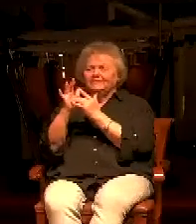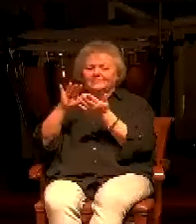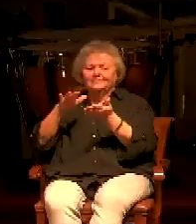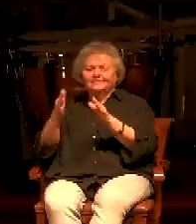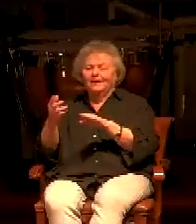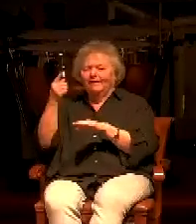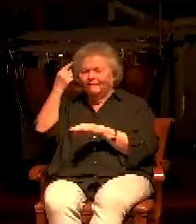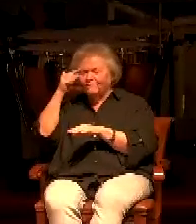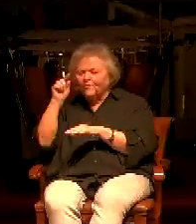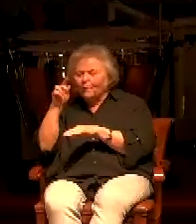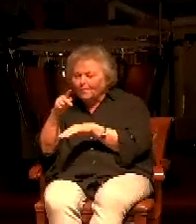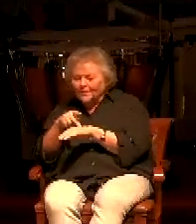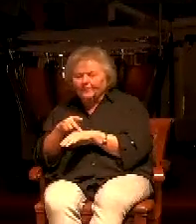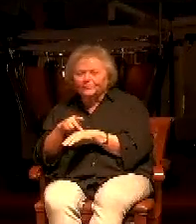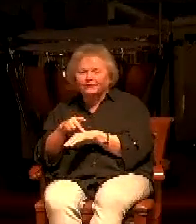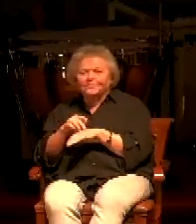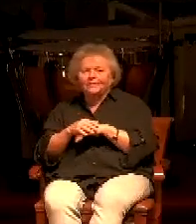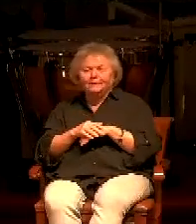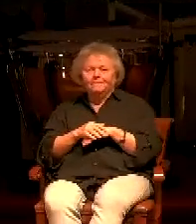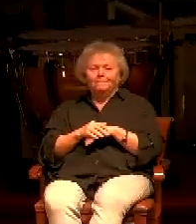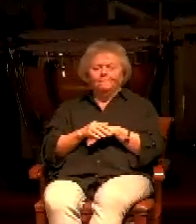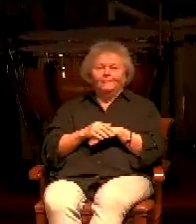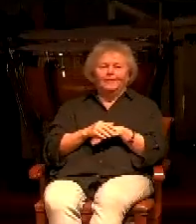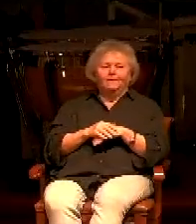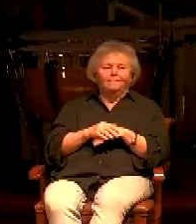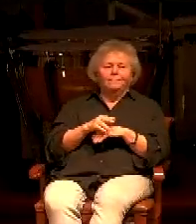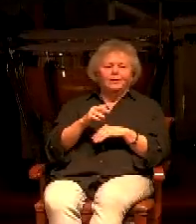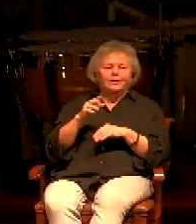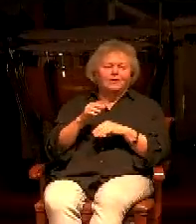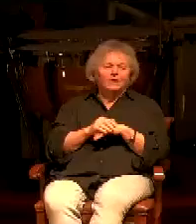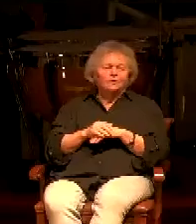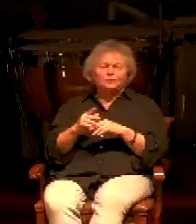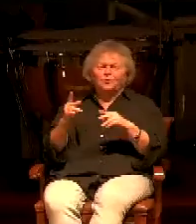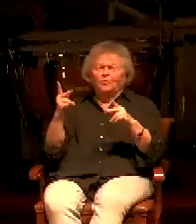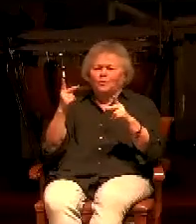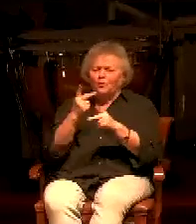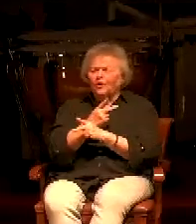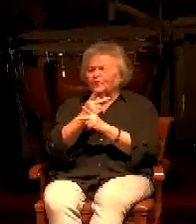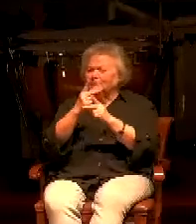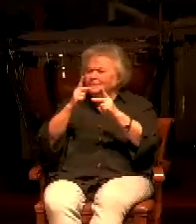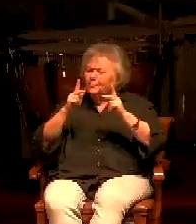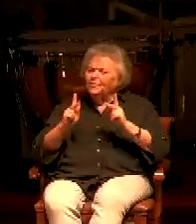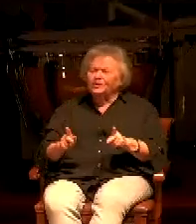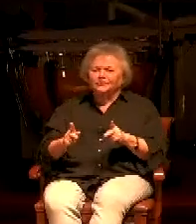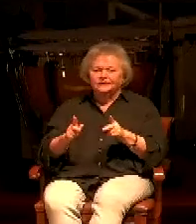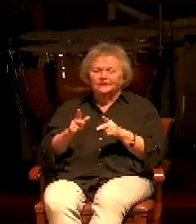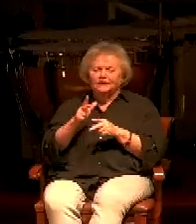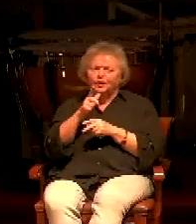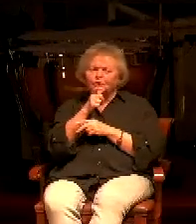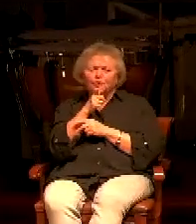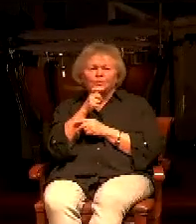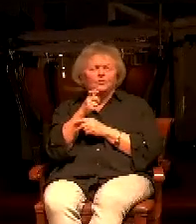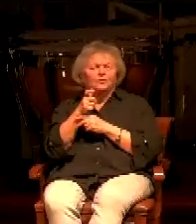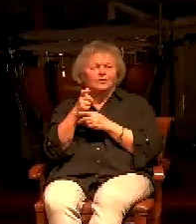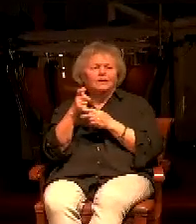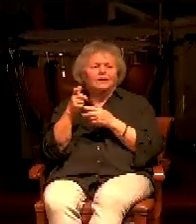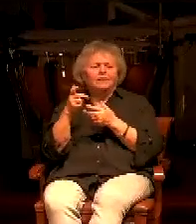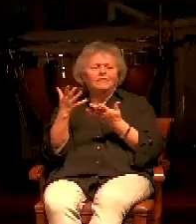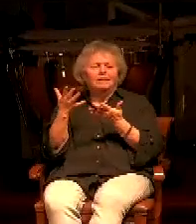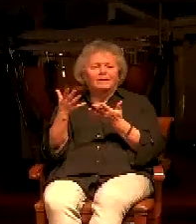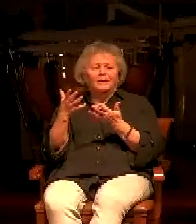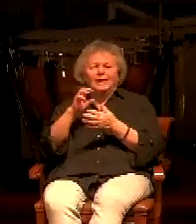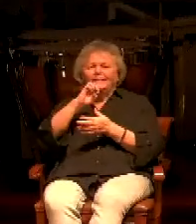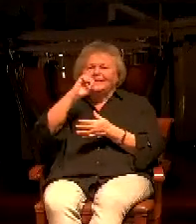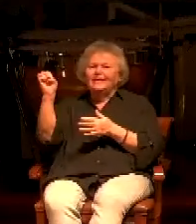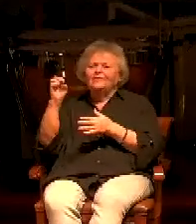far. Can you think of a more worse scoundrel in the entire Easter story than Peter? Yeah, you might say